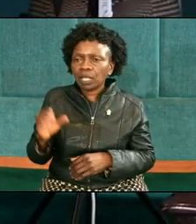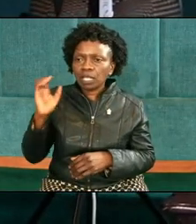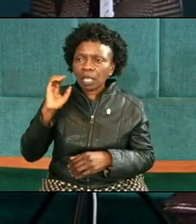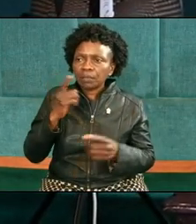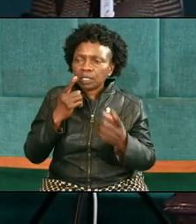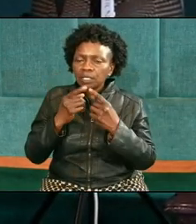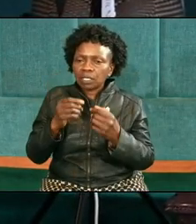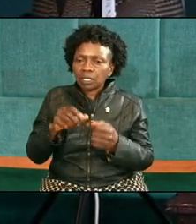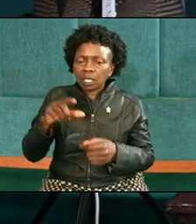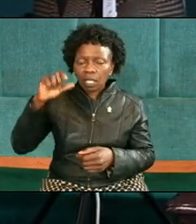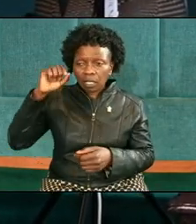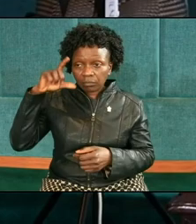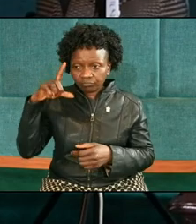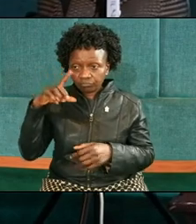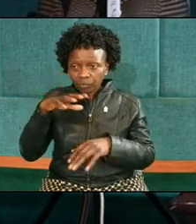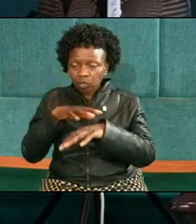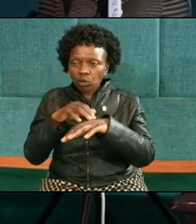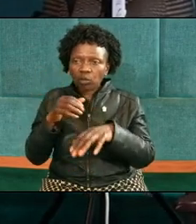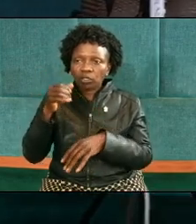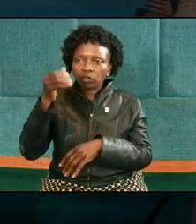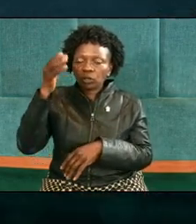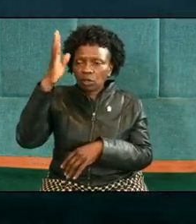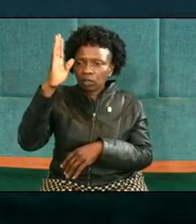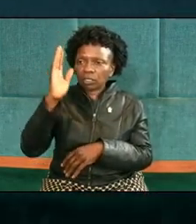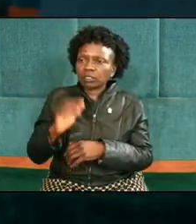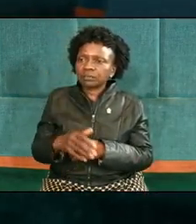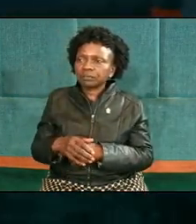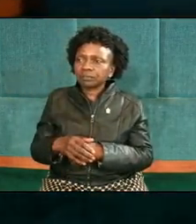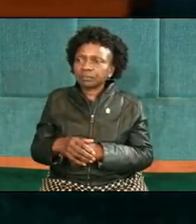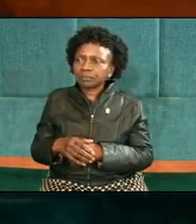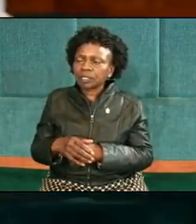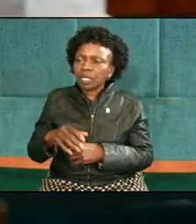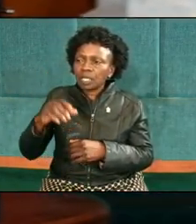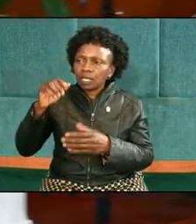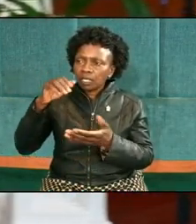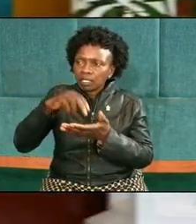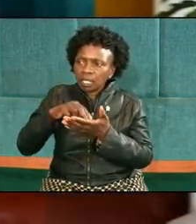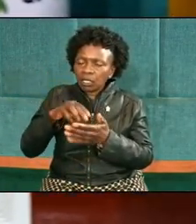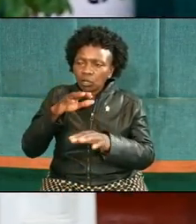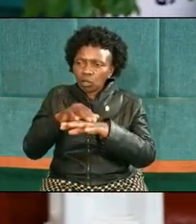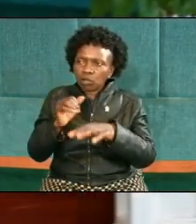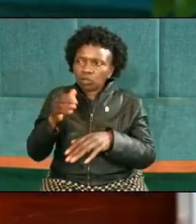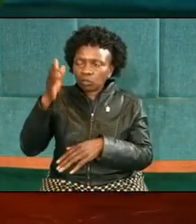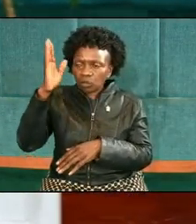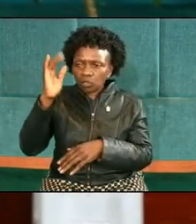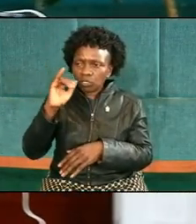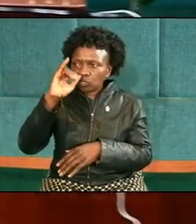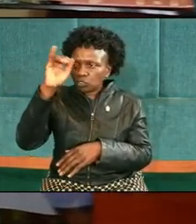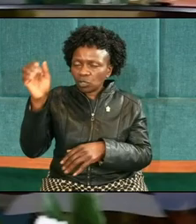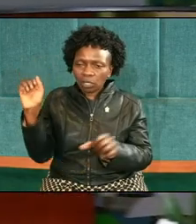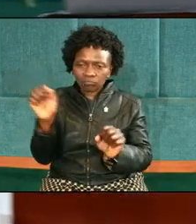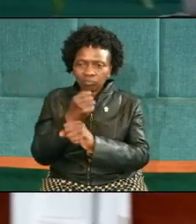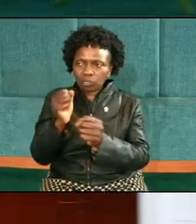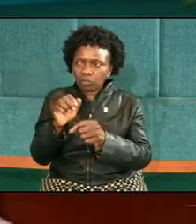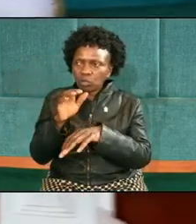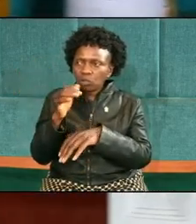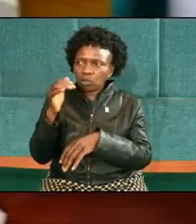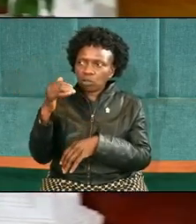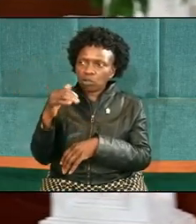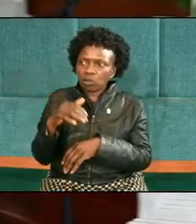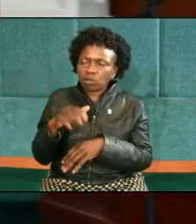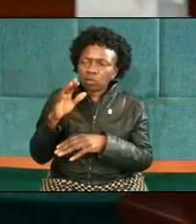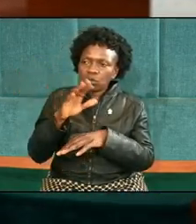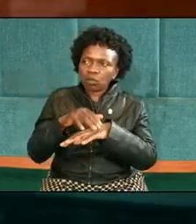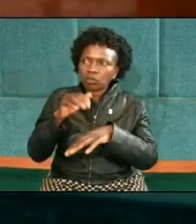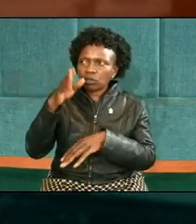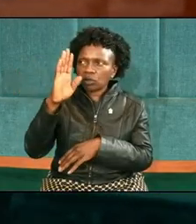God. Jonah can't call. Storm outside, we're about to die. Call on your God. Jonah can't call. Hey, we throw off all the load.